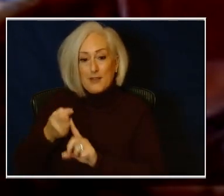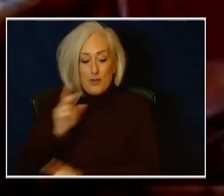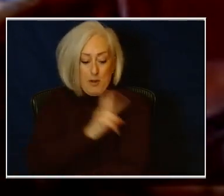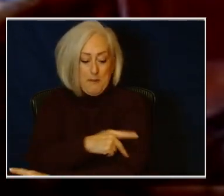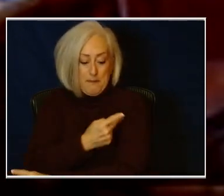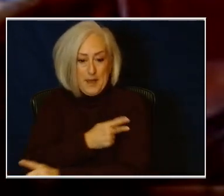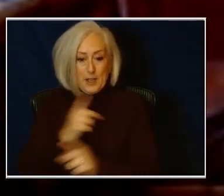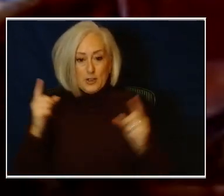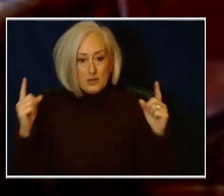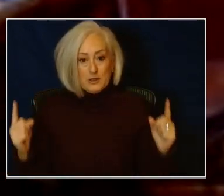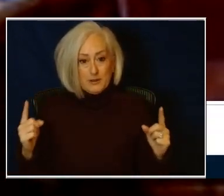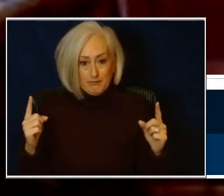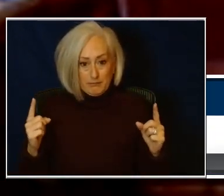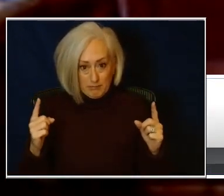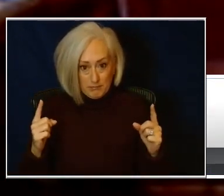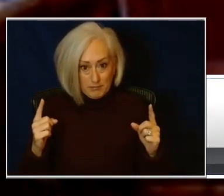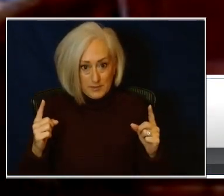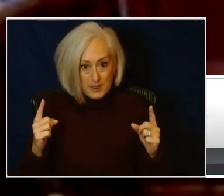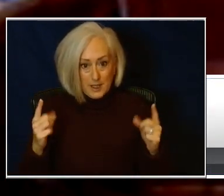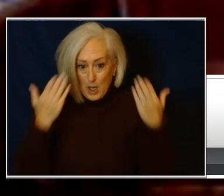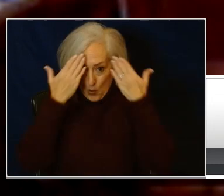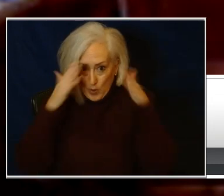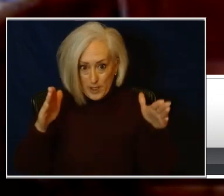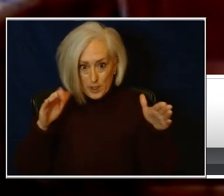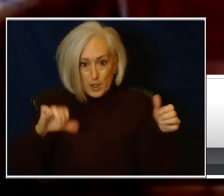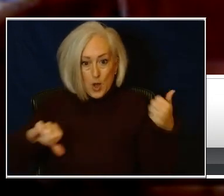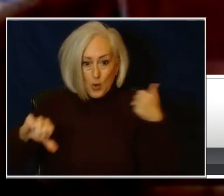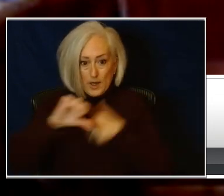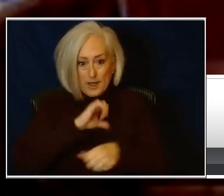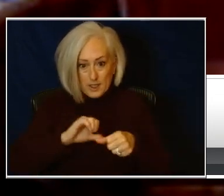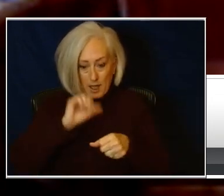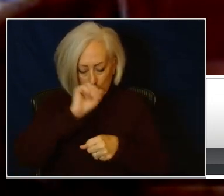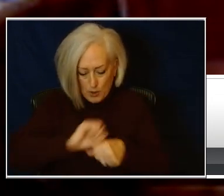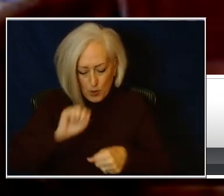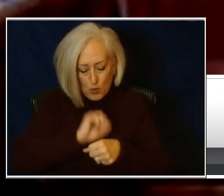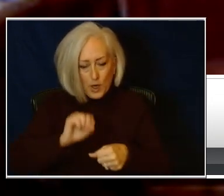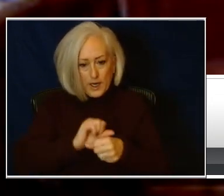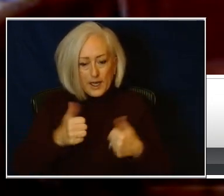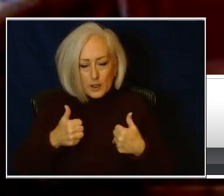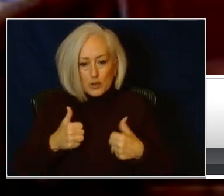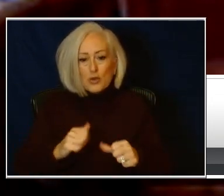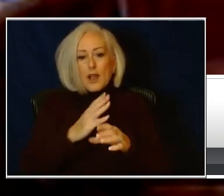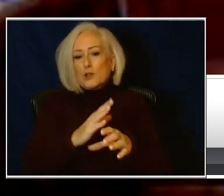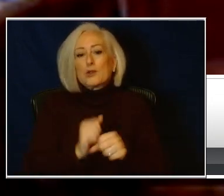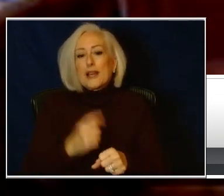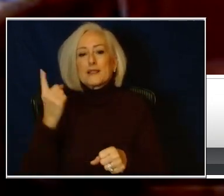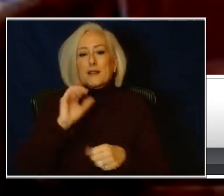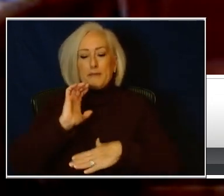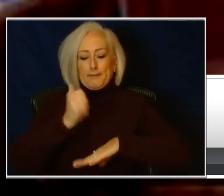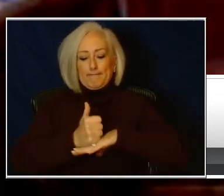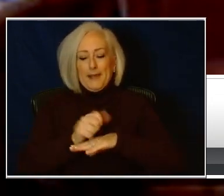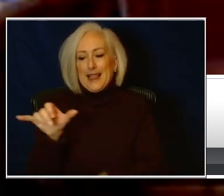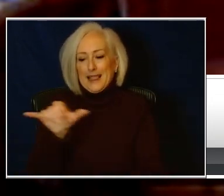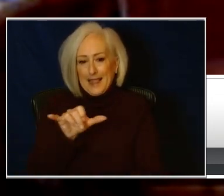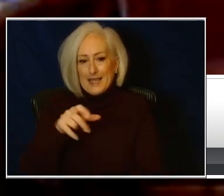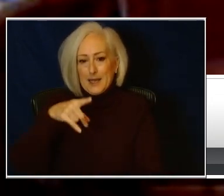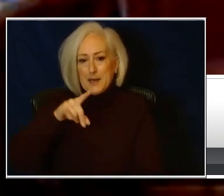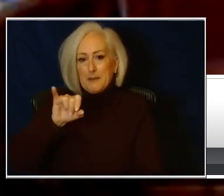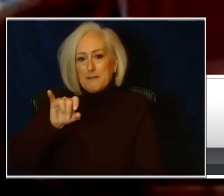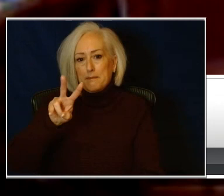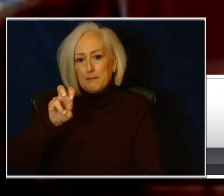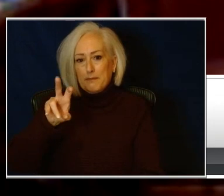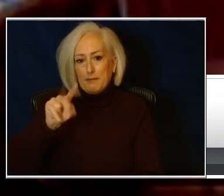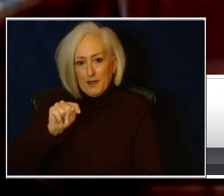unbeknownst to the other, had been working to try to get something like Pivot, where patients could bring